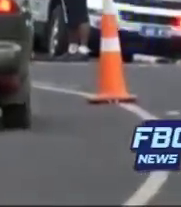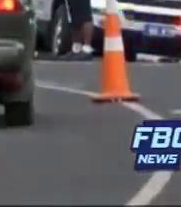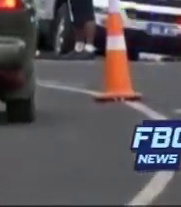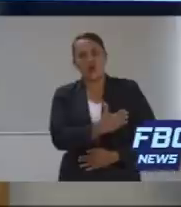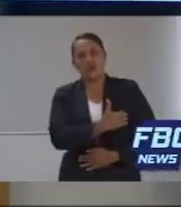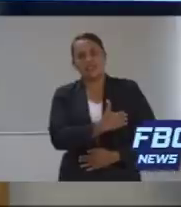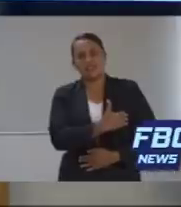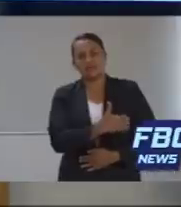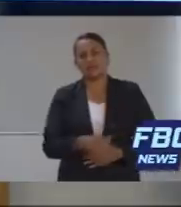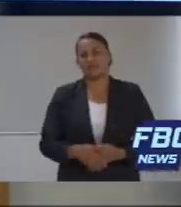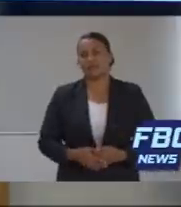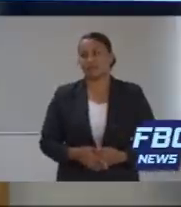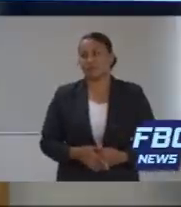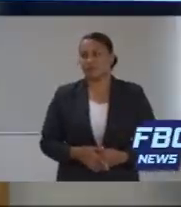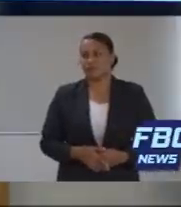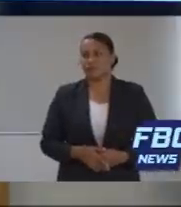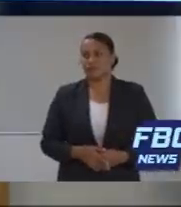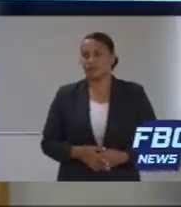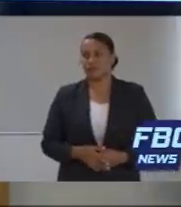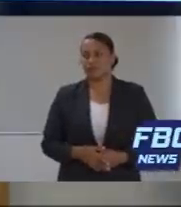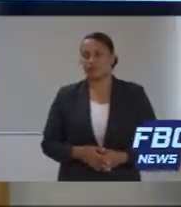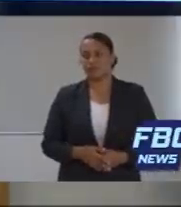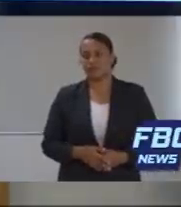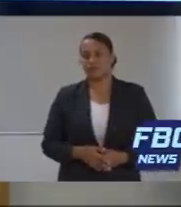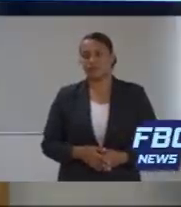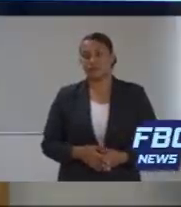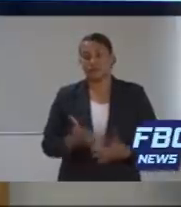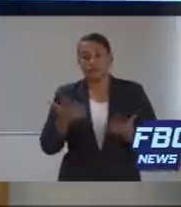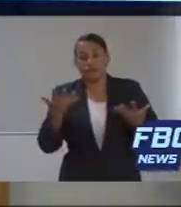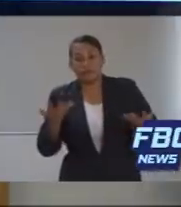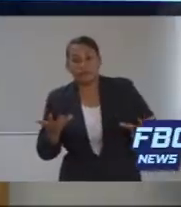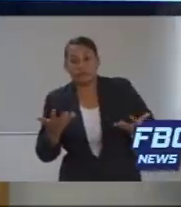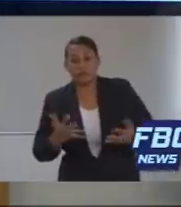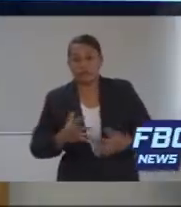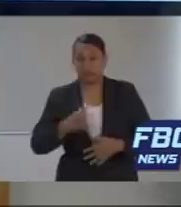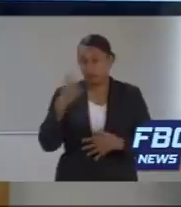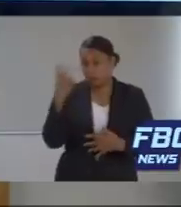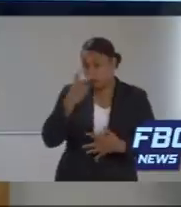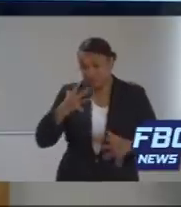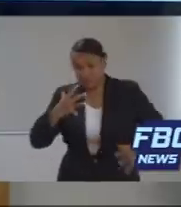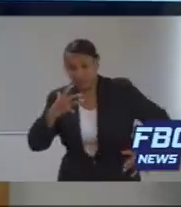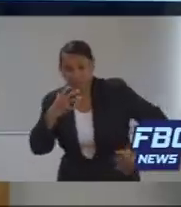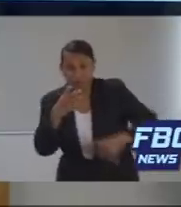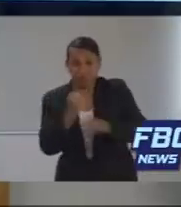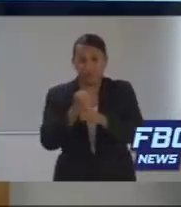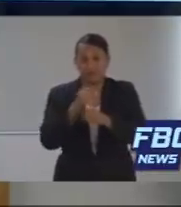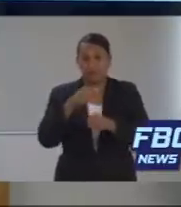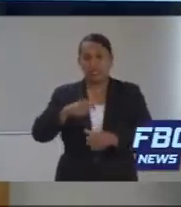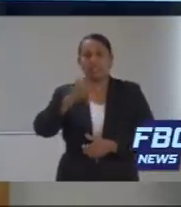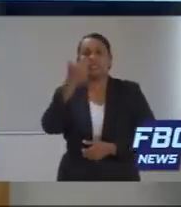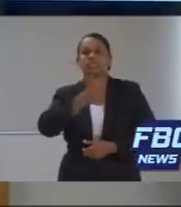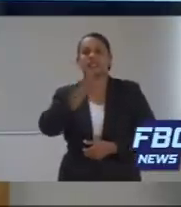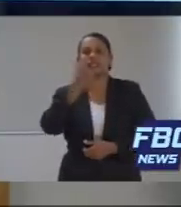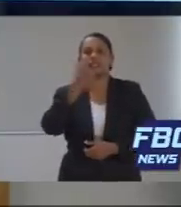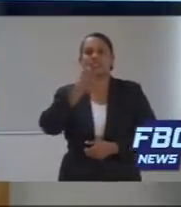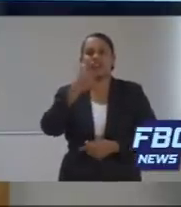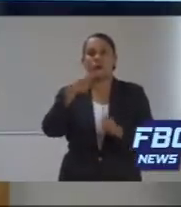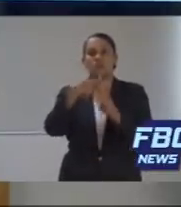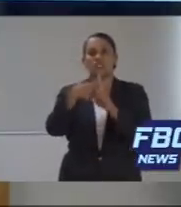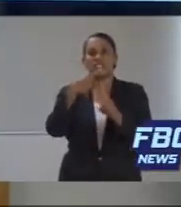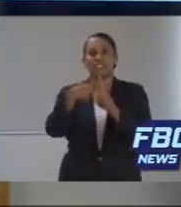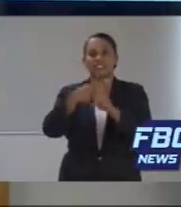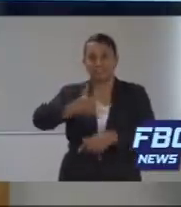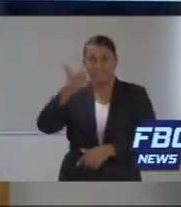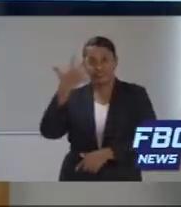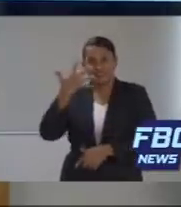save lives. This diagnosis takes Fiji's case total to 16. But given the